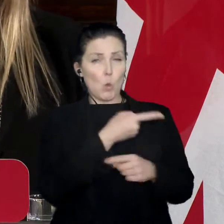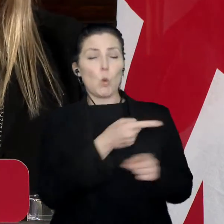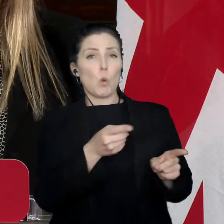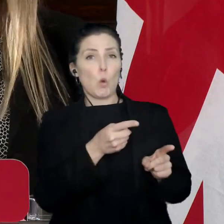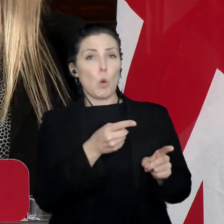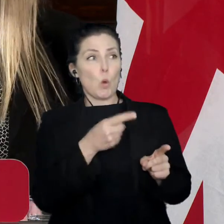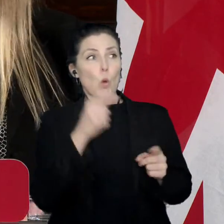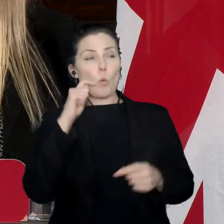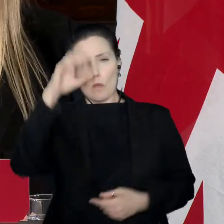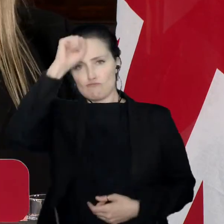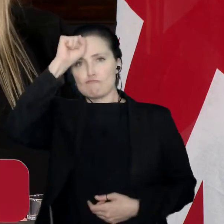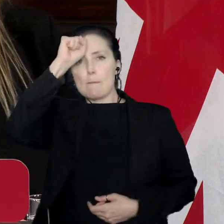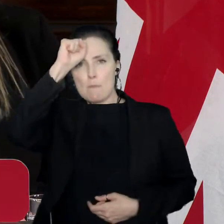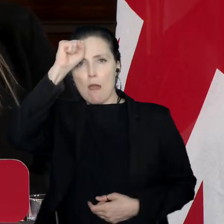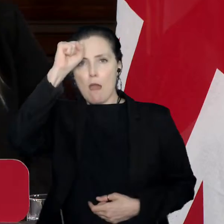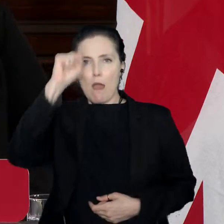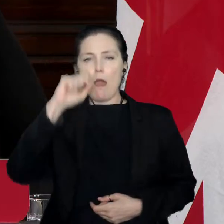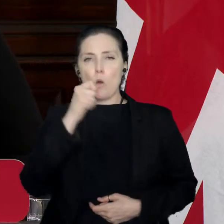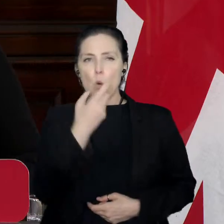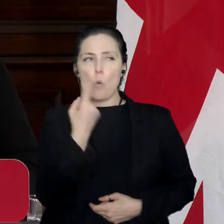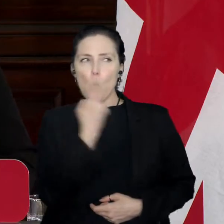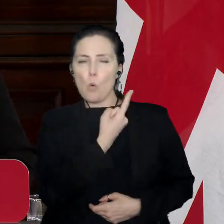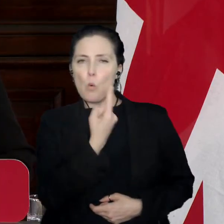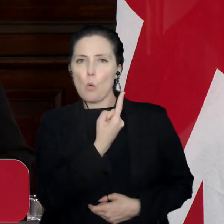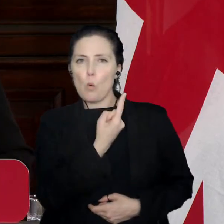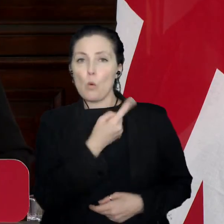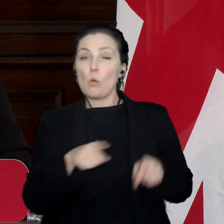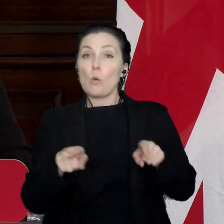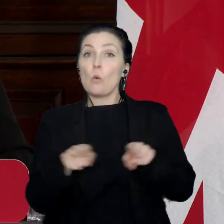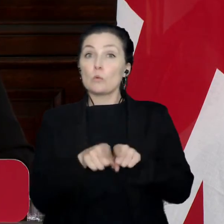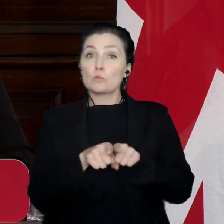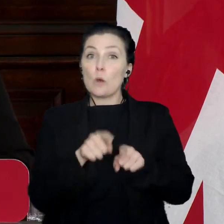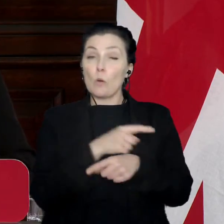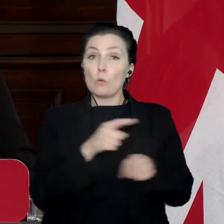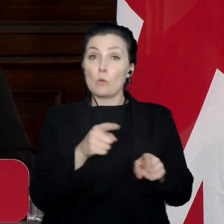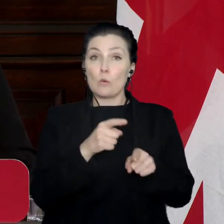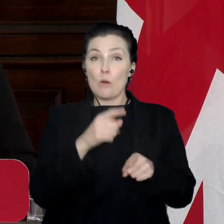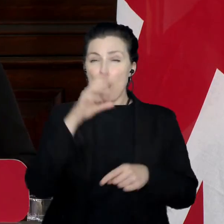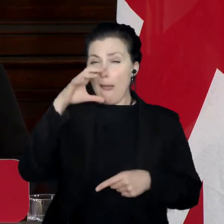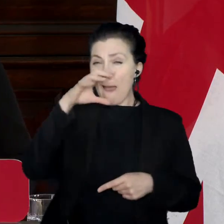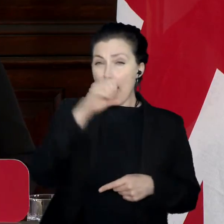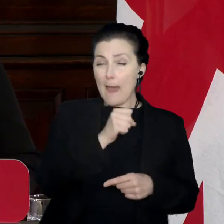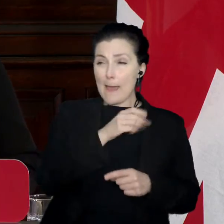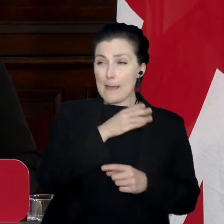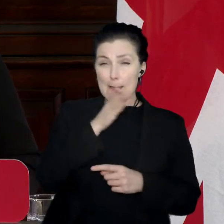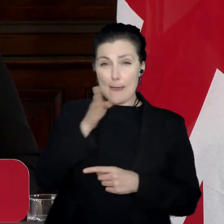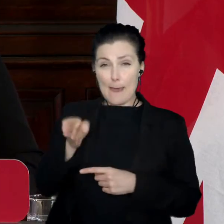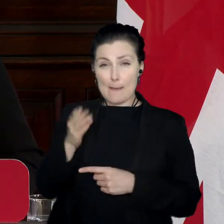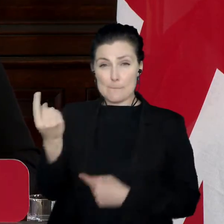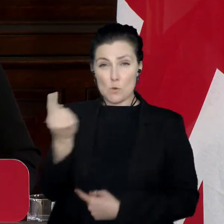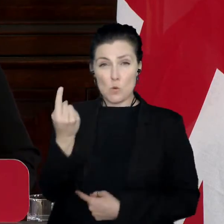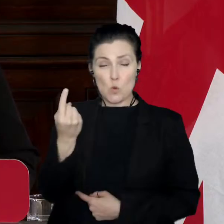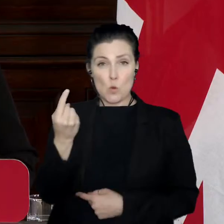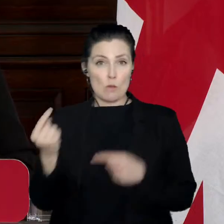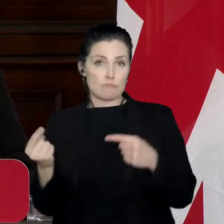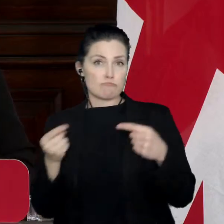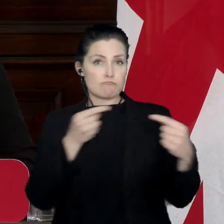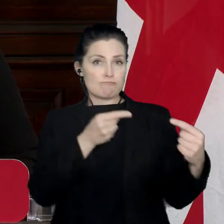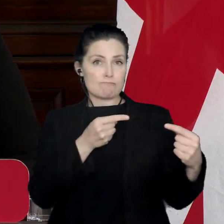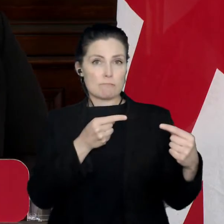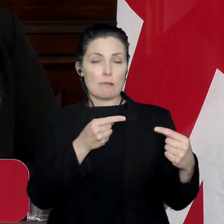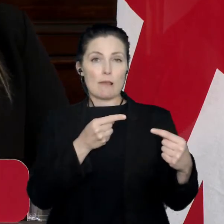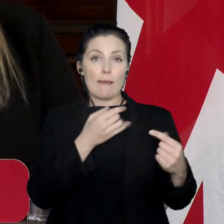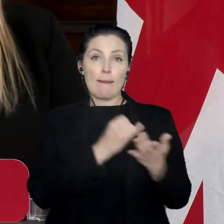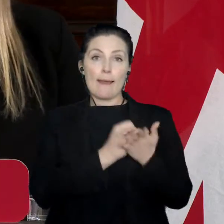hurry. Similarly, the hatred directed at those who stood against anti-Semitism within